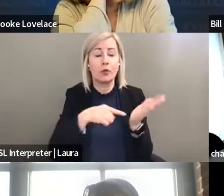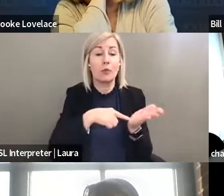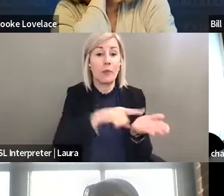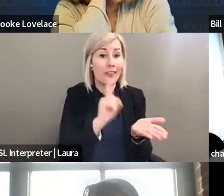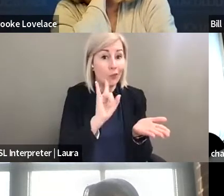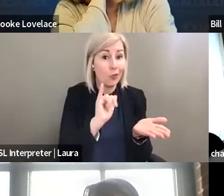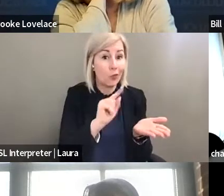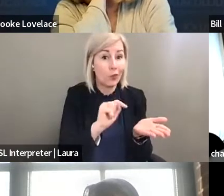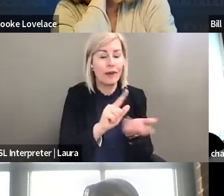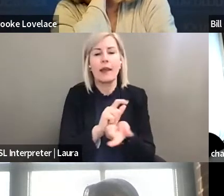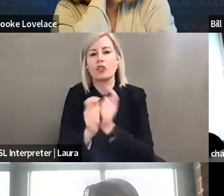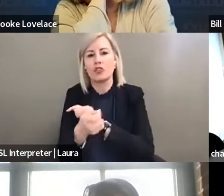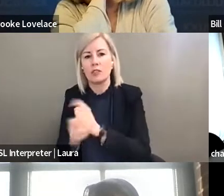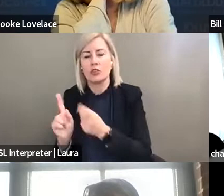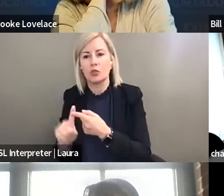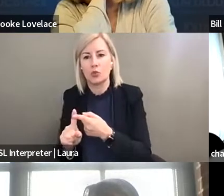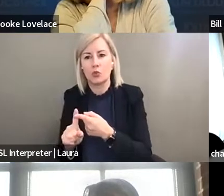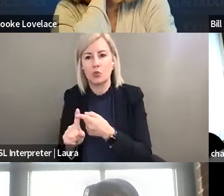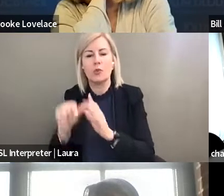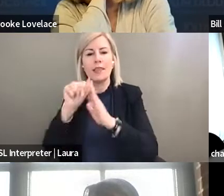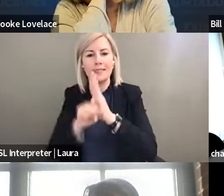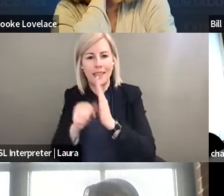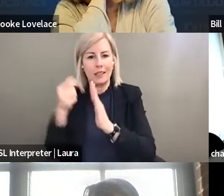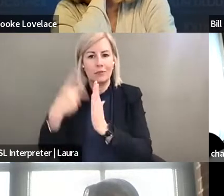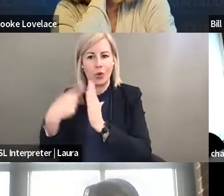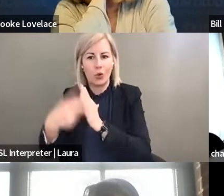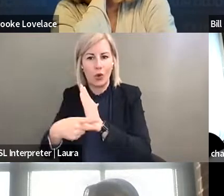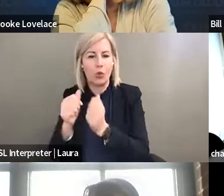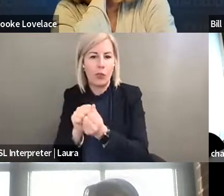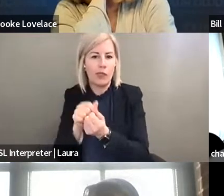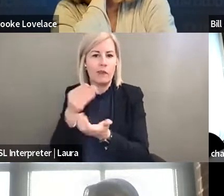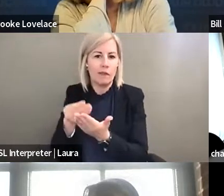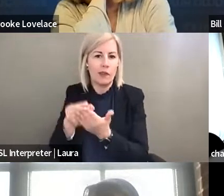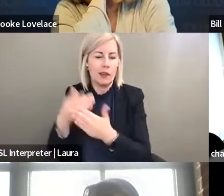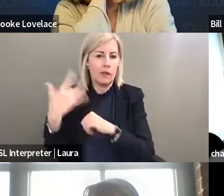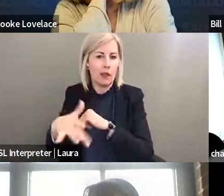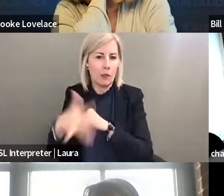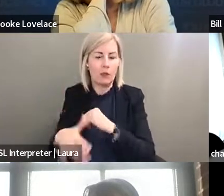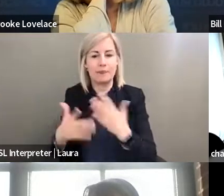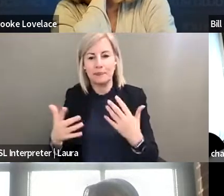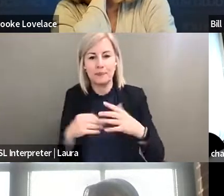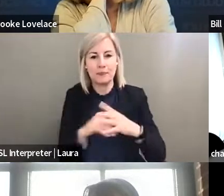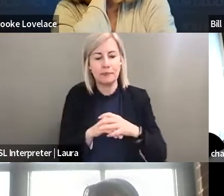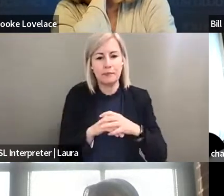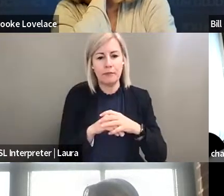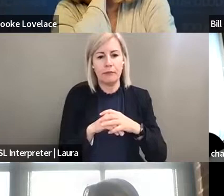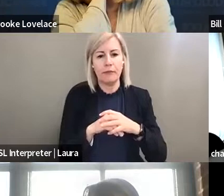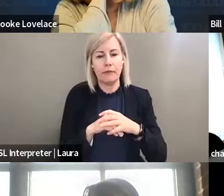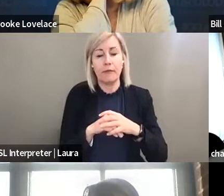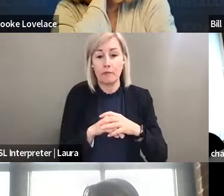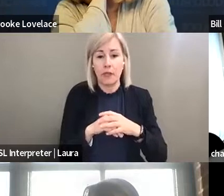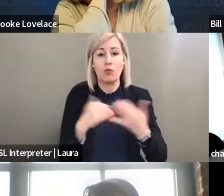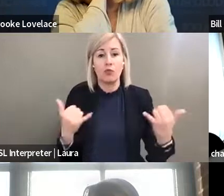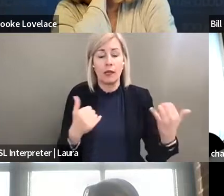it, and now they've changed it to a state program with funding available. So it is in the